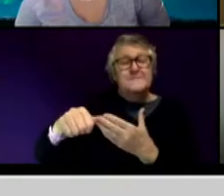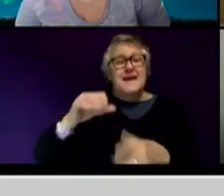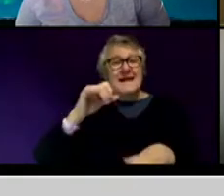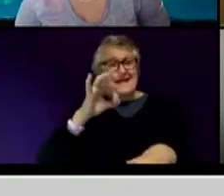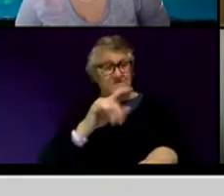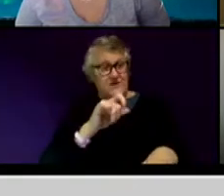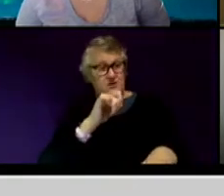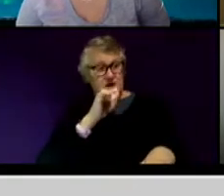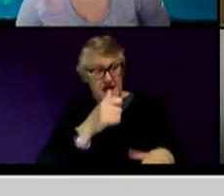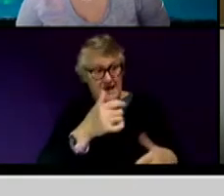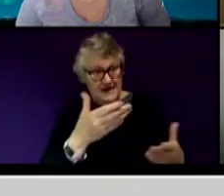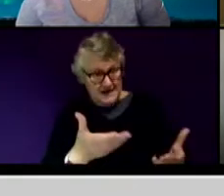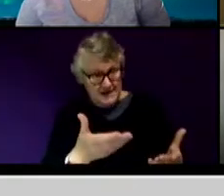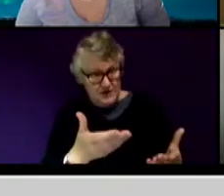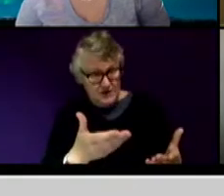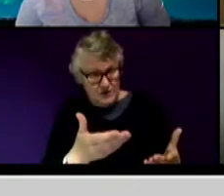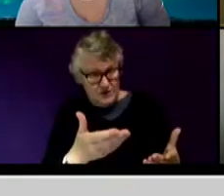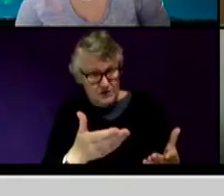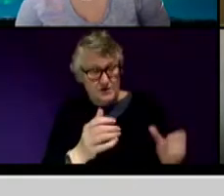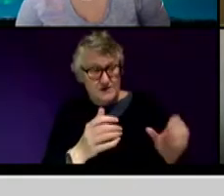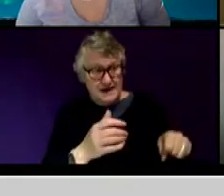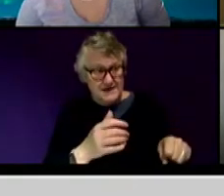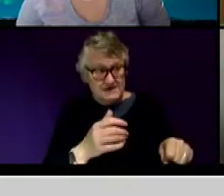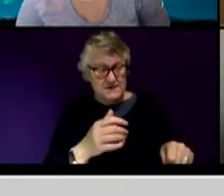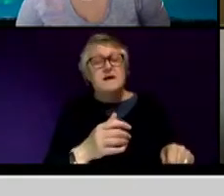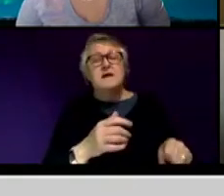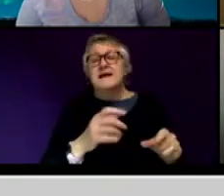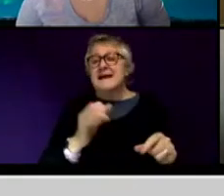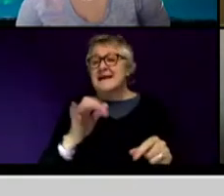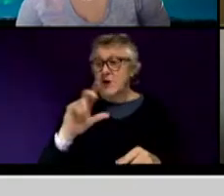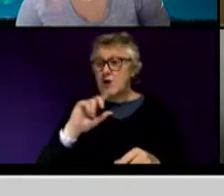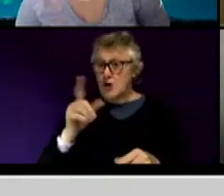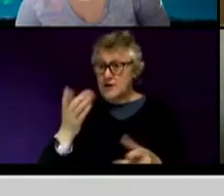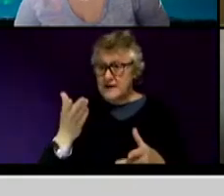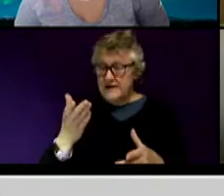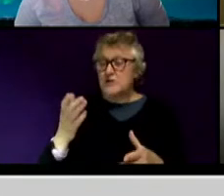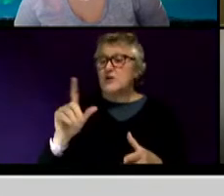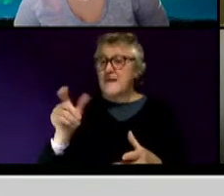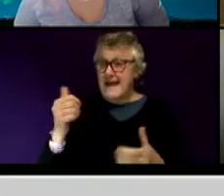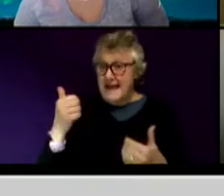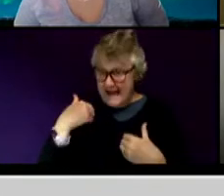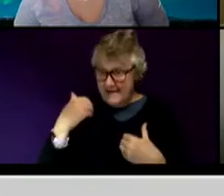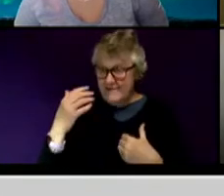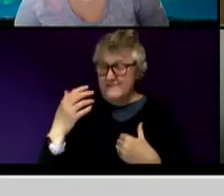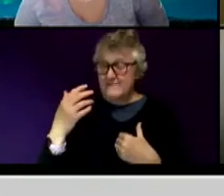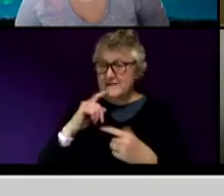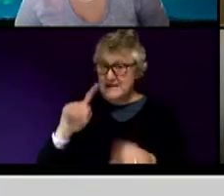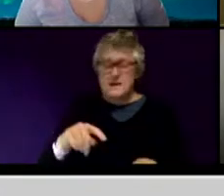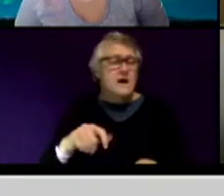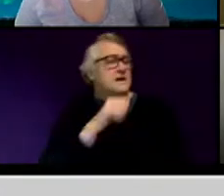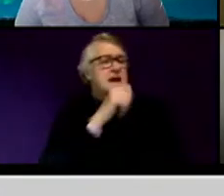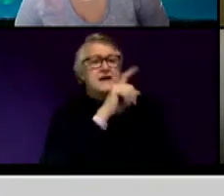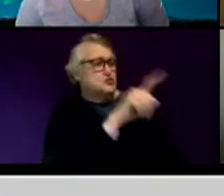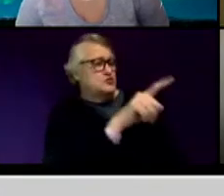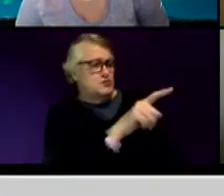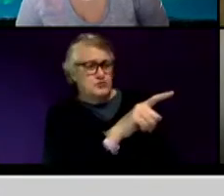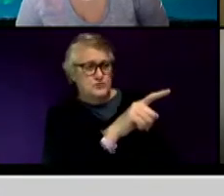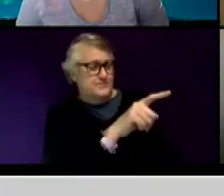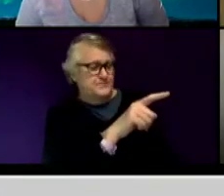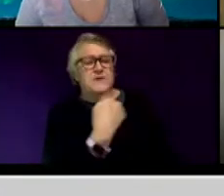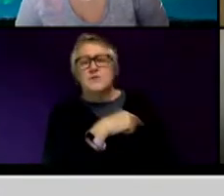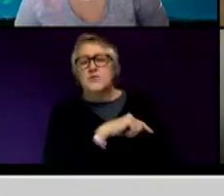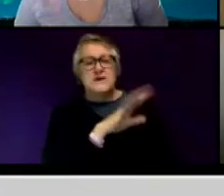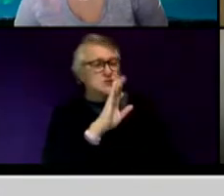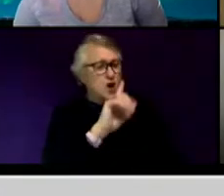letter. Not true. I wrote on behalf of PCCEP because we talked about it. And I said I would write